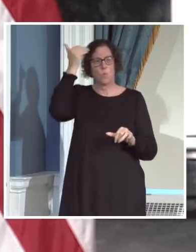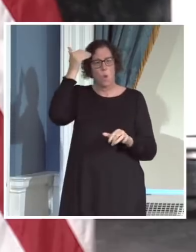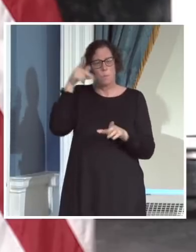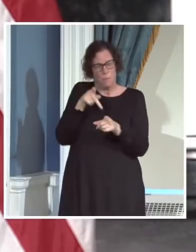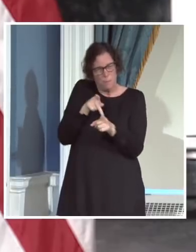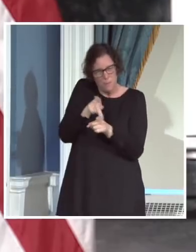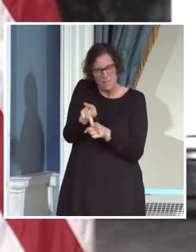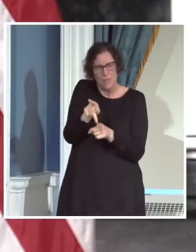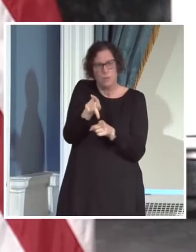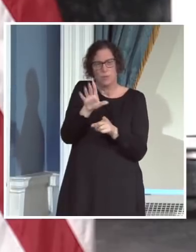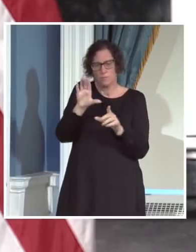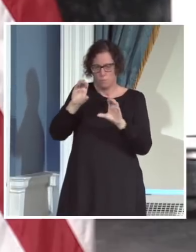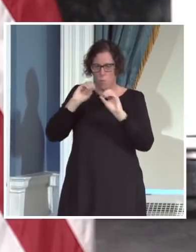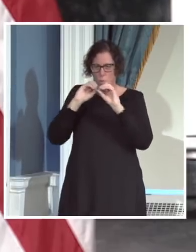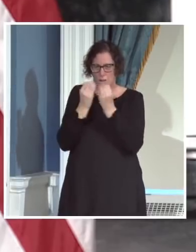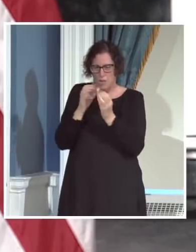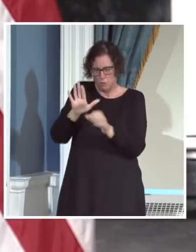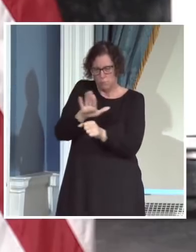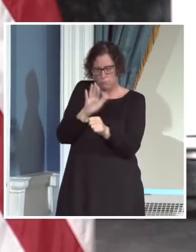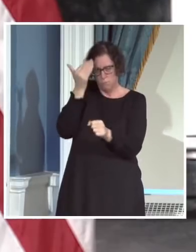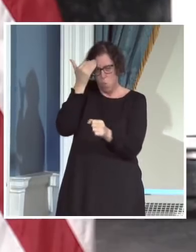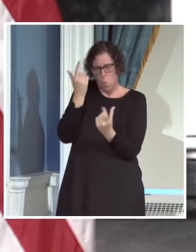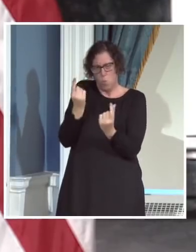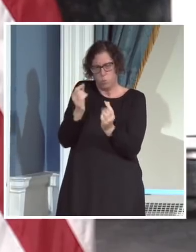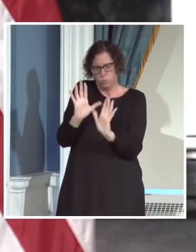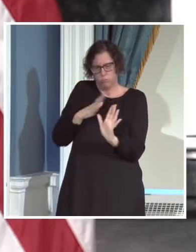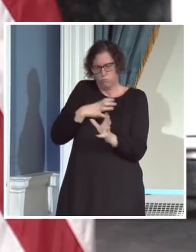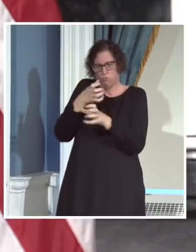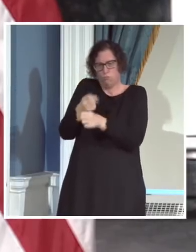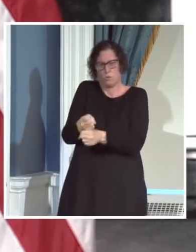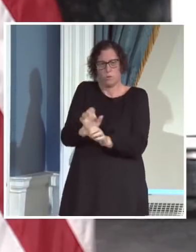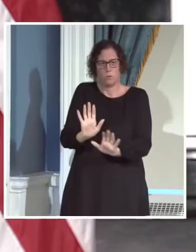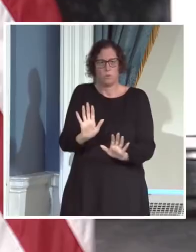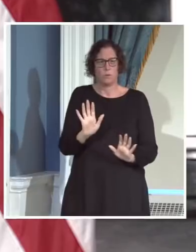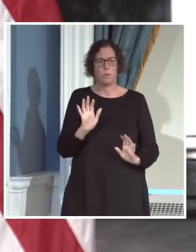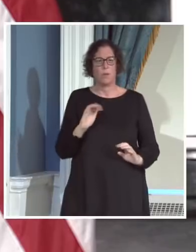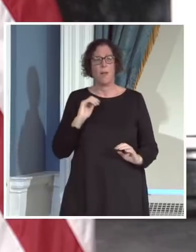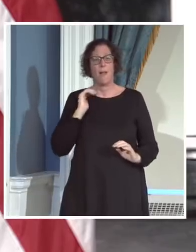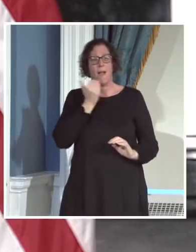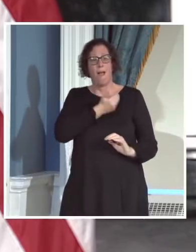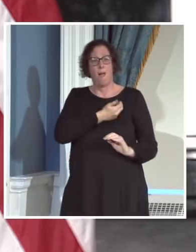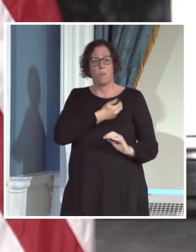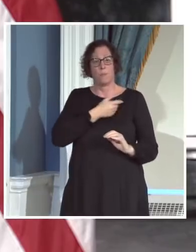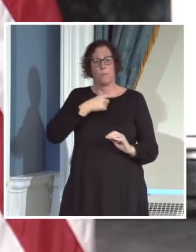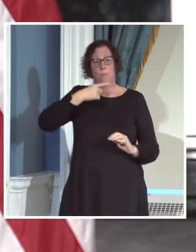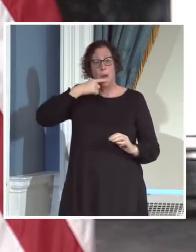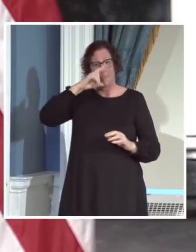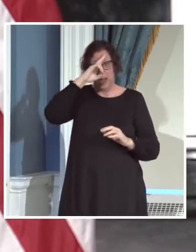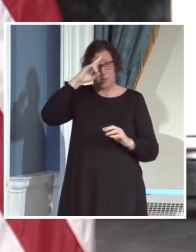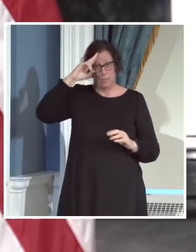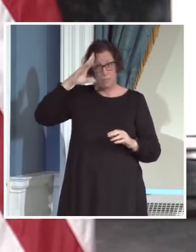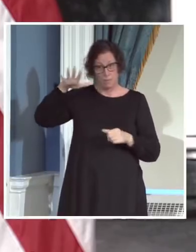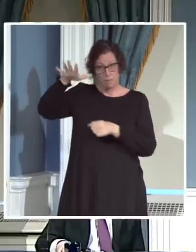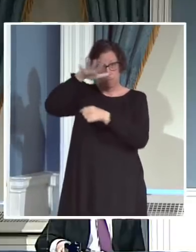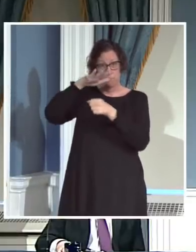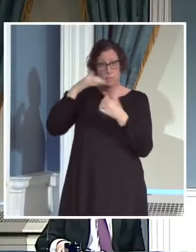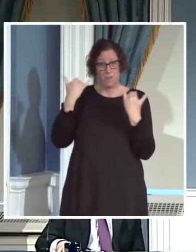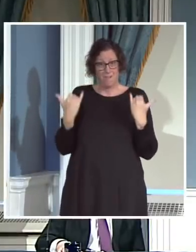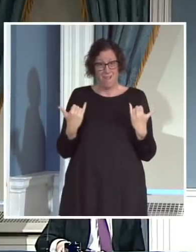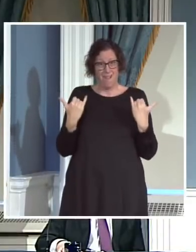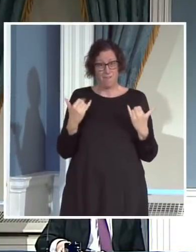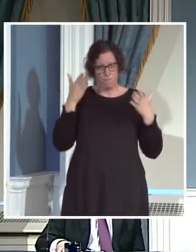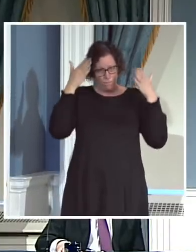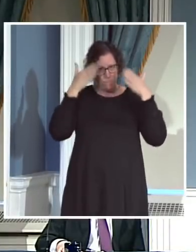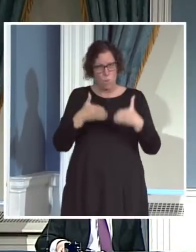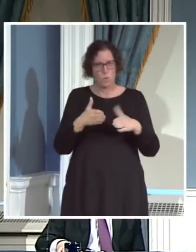hospitals, in terms of what we are doing as the City of New York, our goal is to save every patient that can be saved, and that's the basis of this fight. You want to